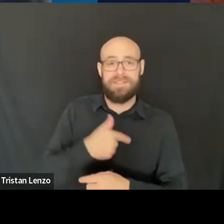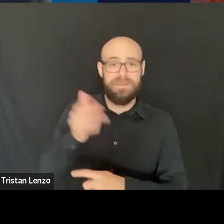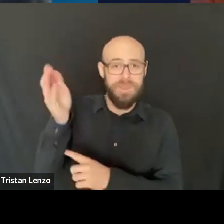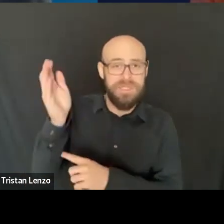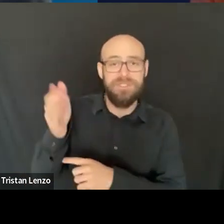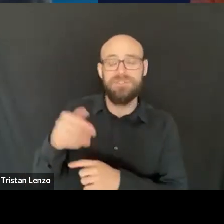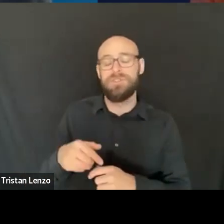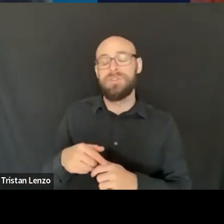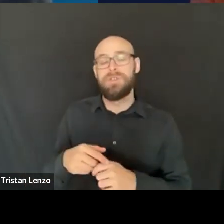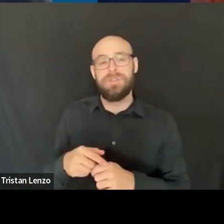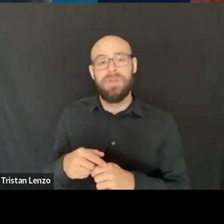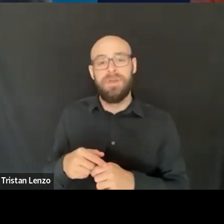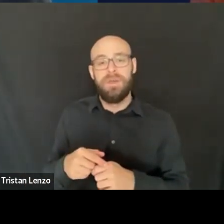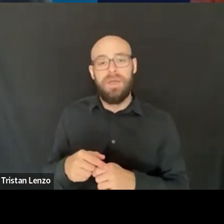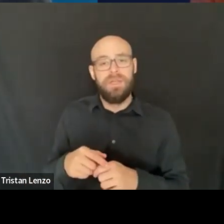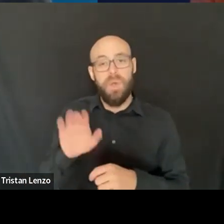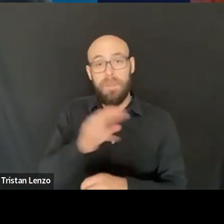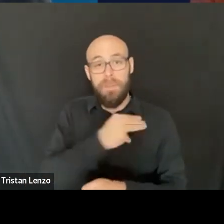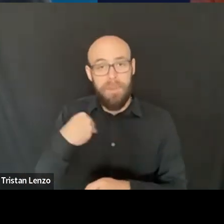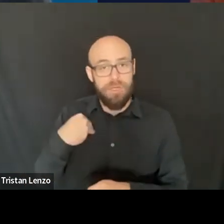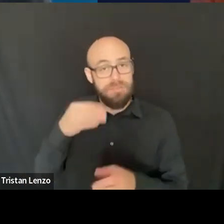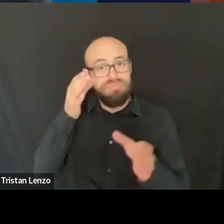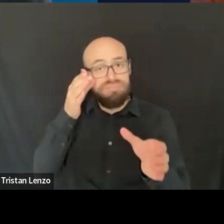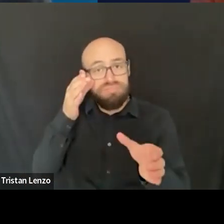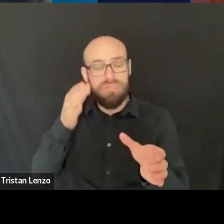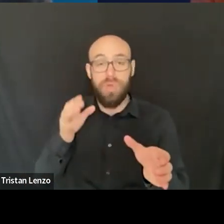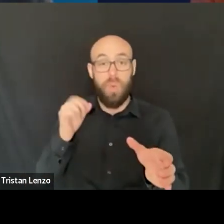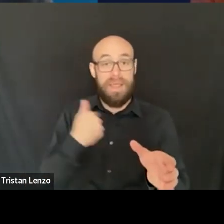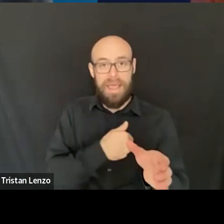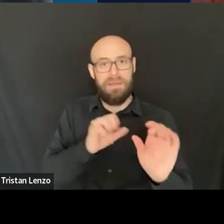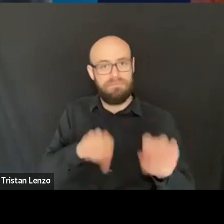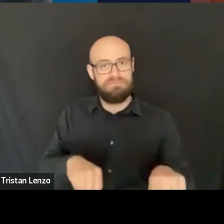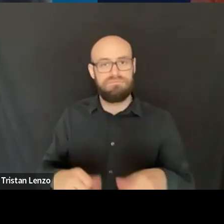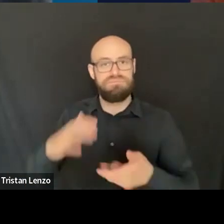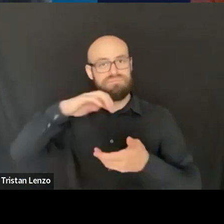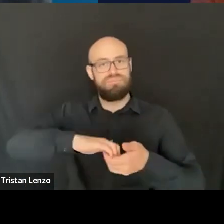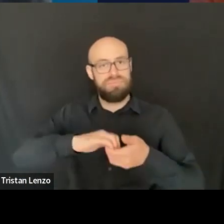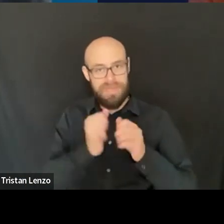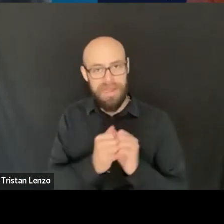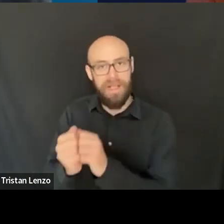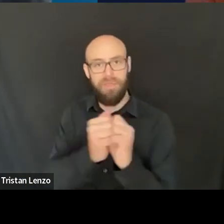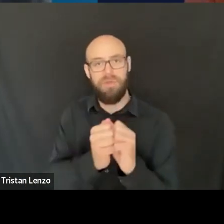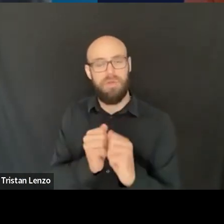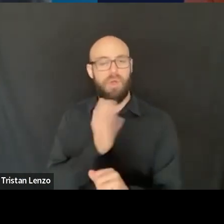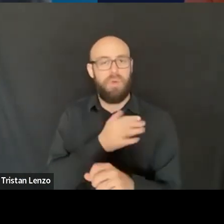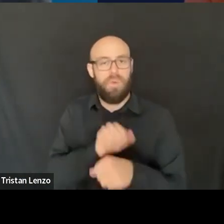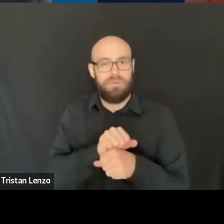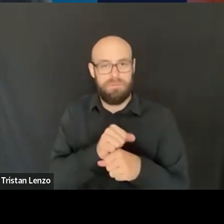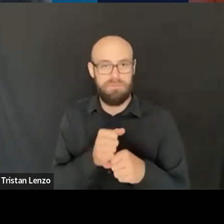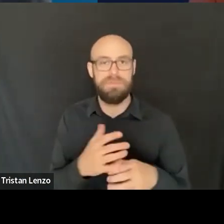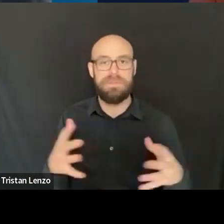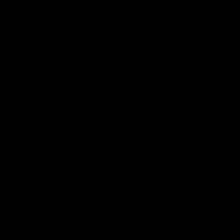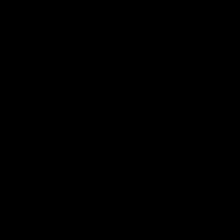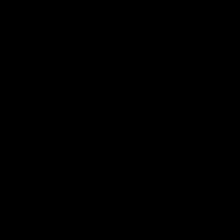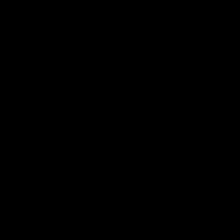forward together as one movement to build upon all of the work that we do. So on that note, thank